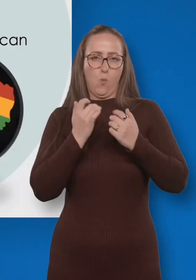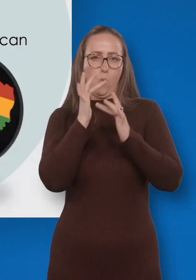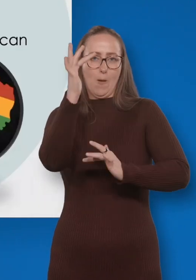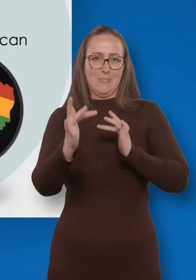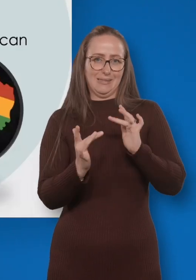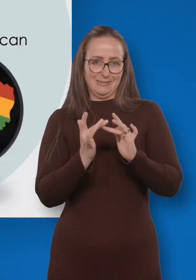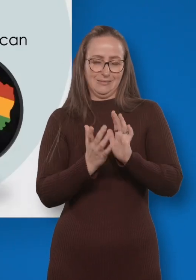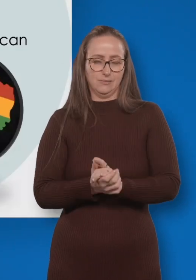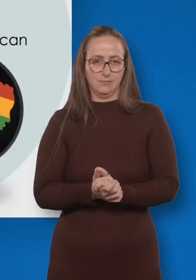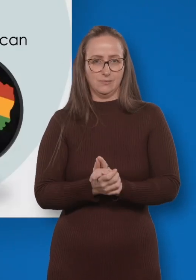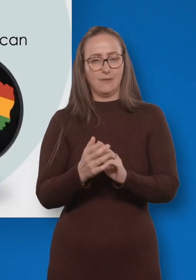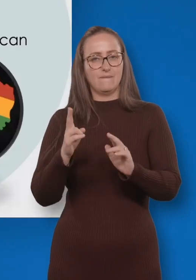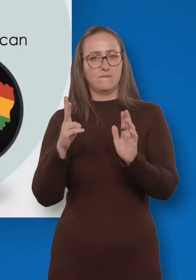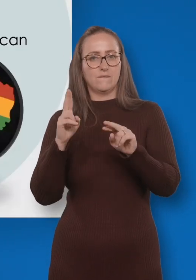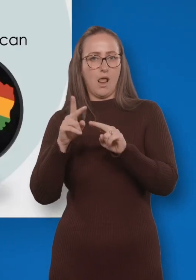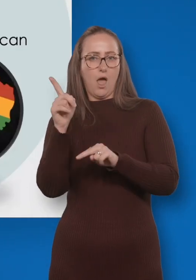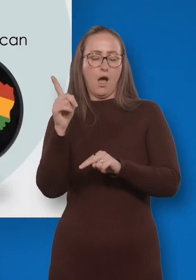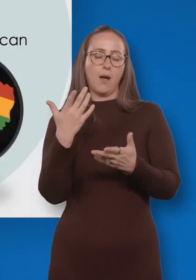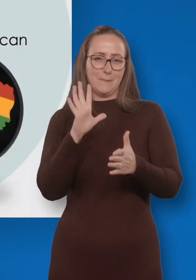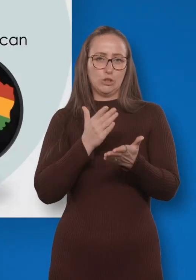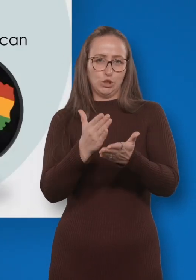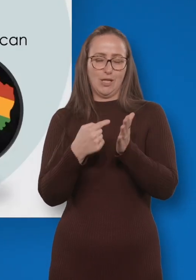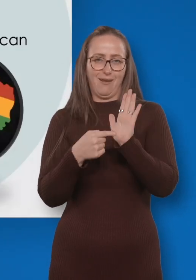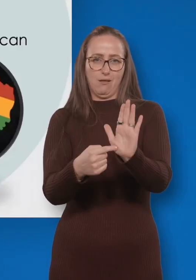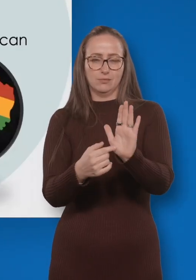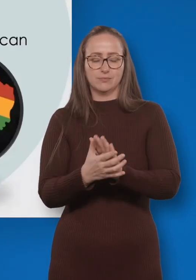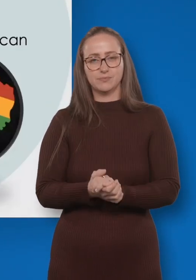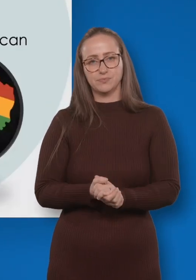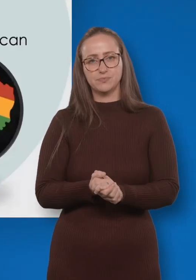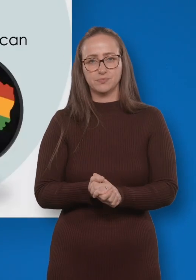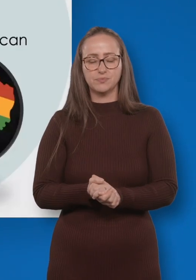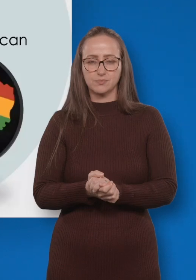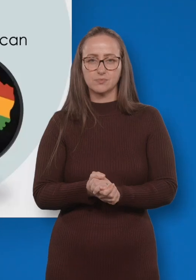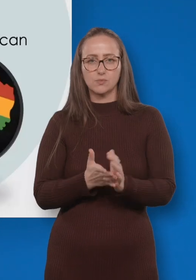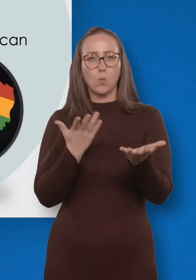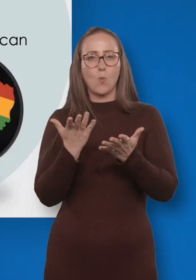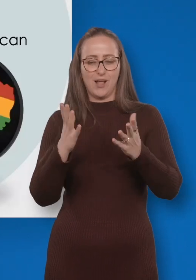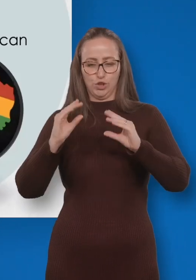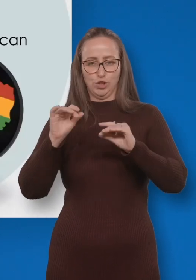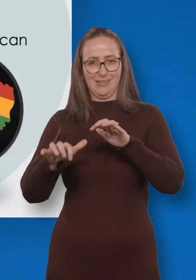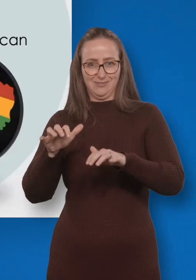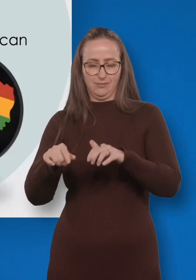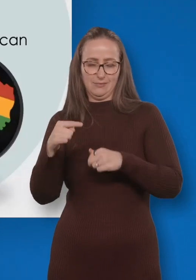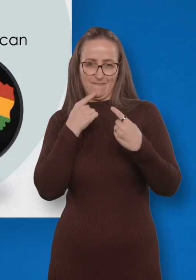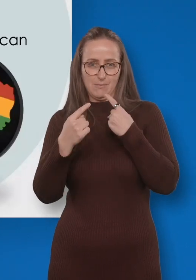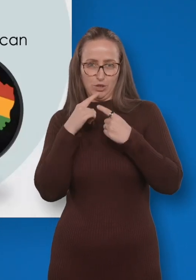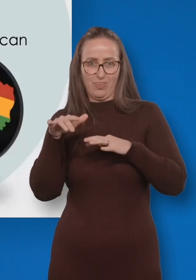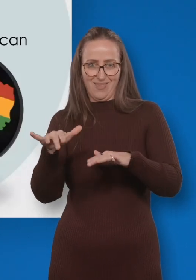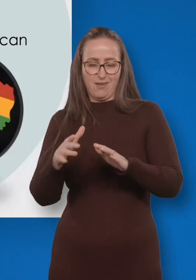our website that Fenella has shared in the